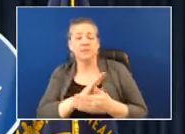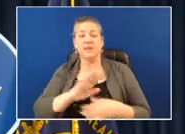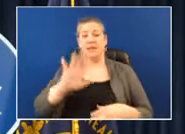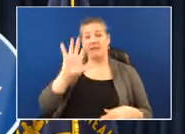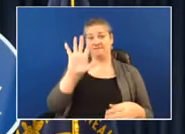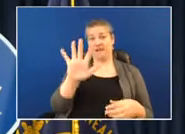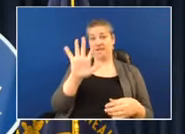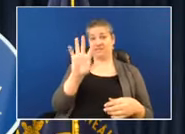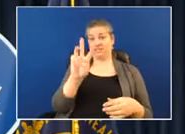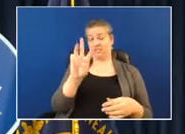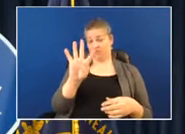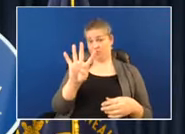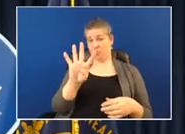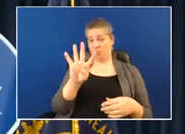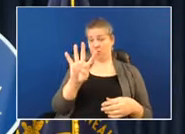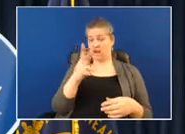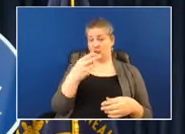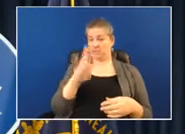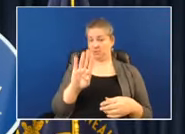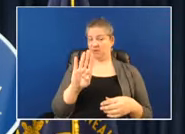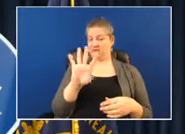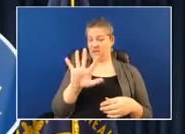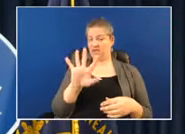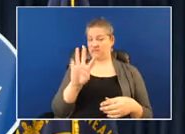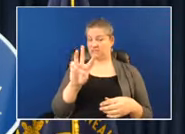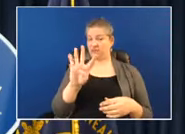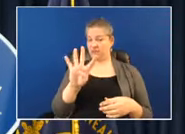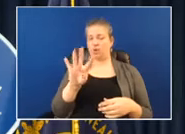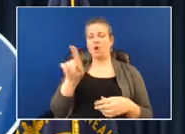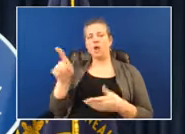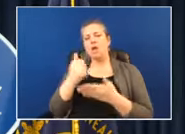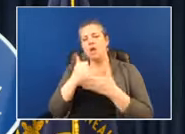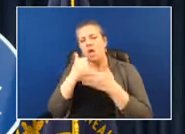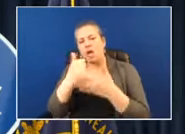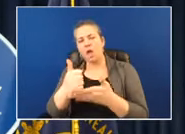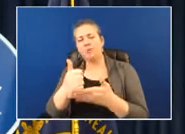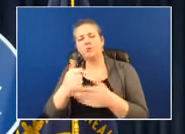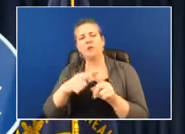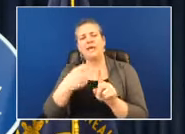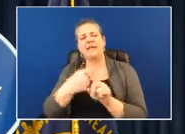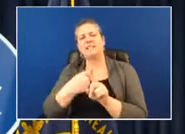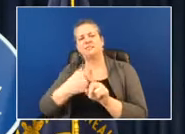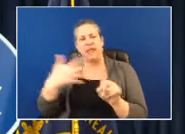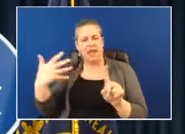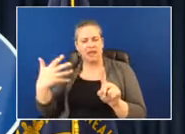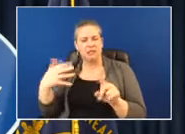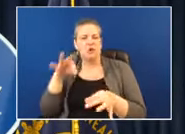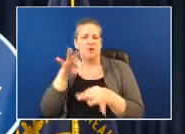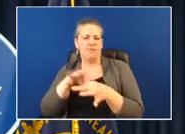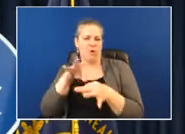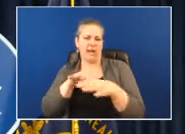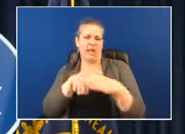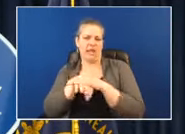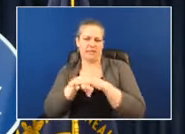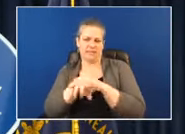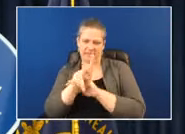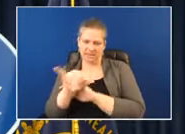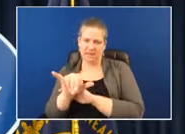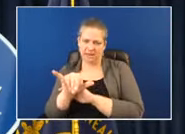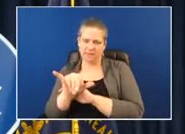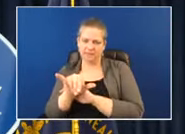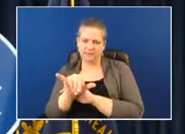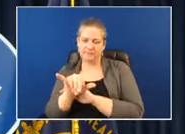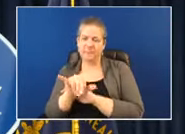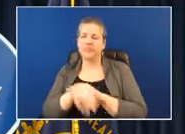564 does help in the expansion of voting access in Kentucky. You know, last year, while other states